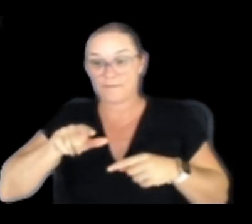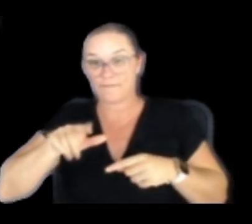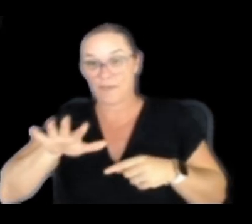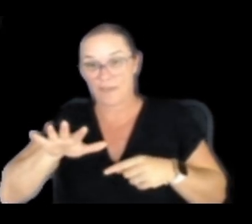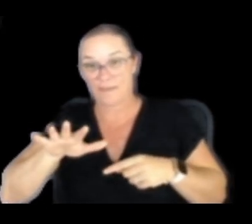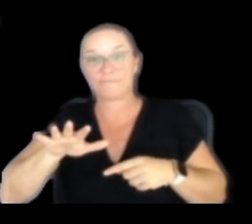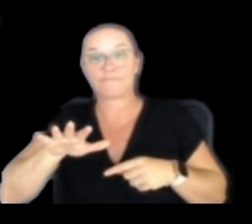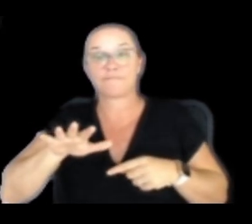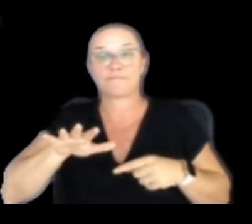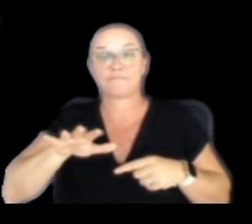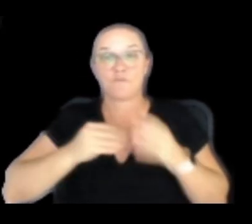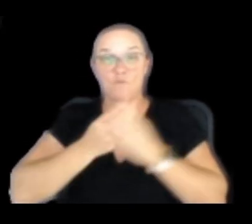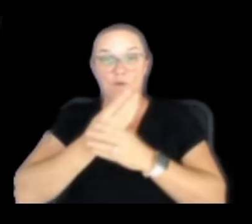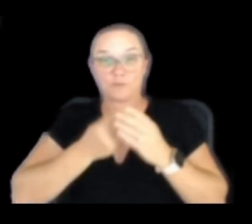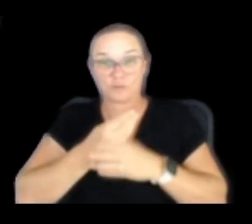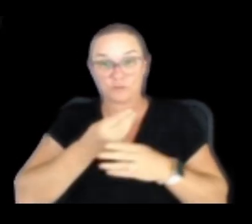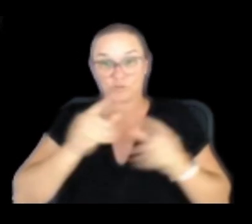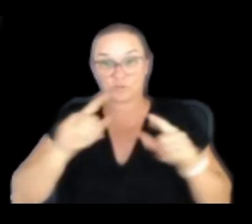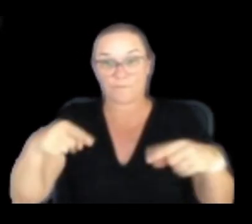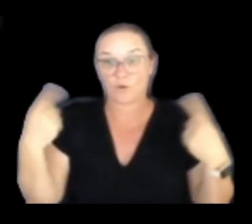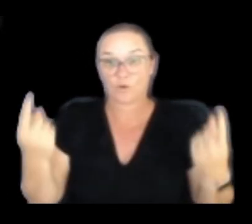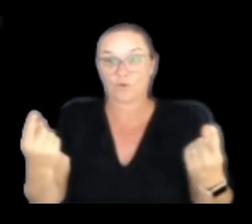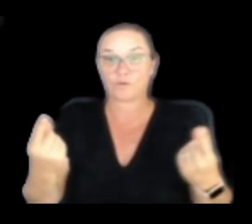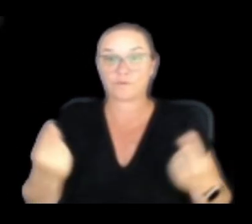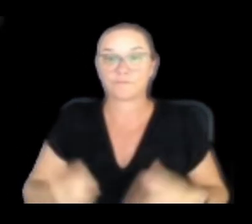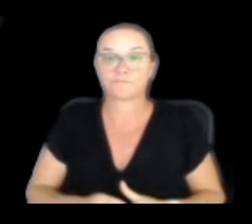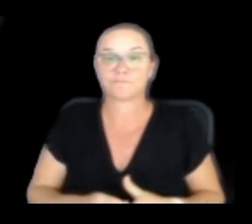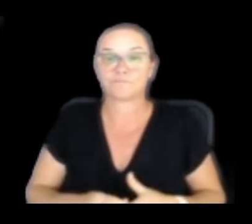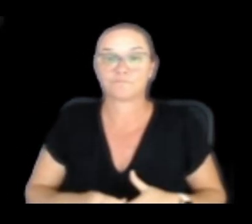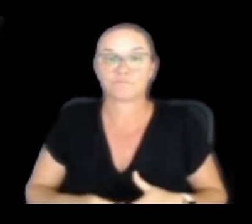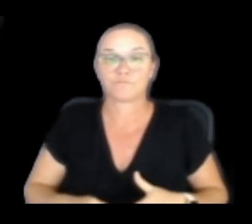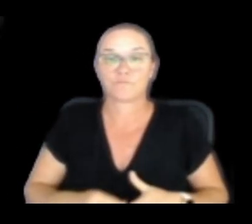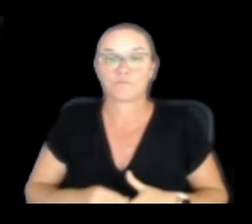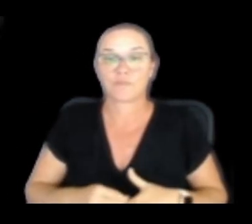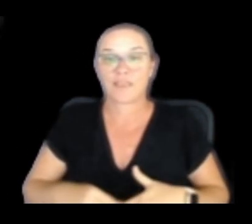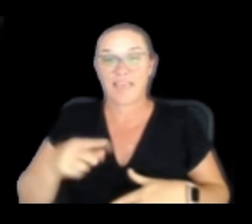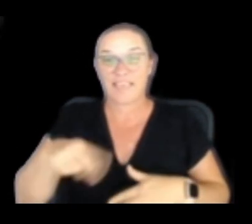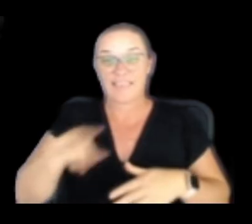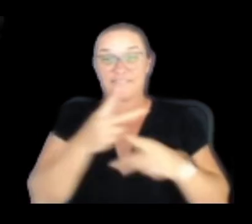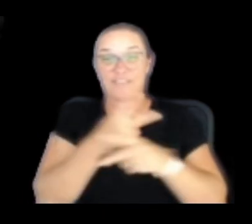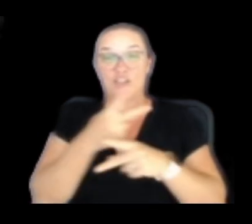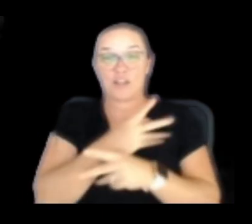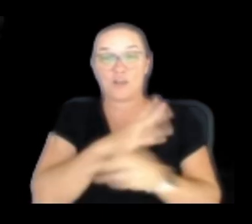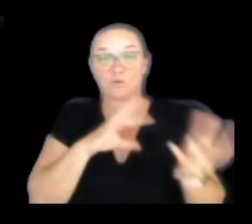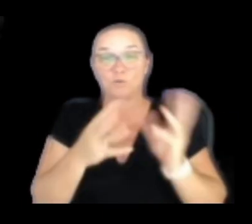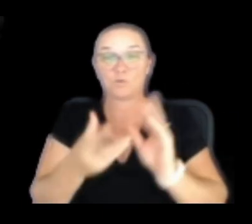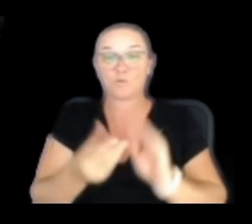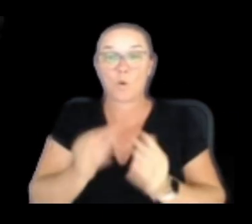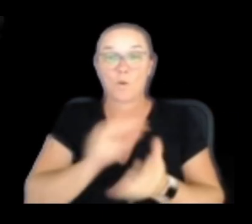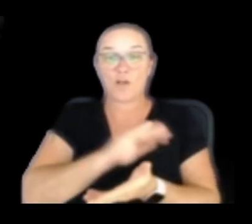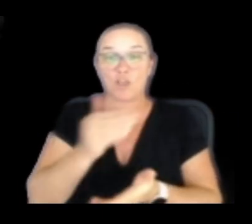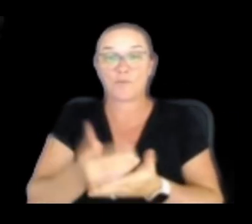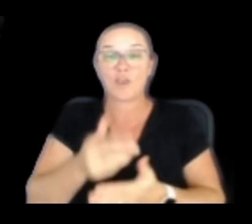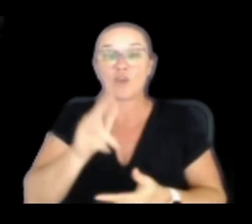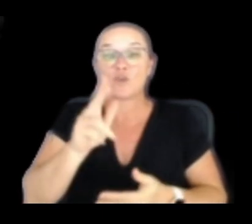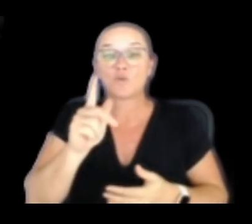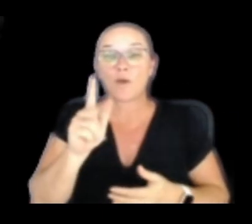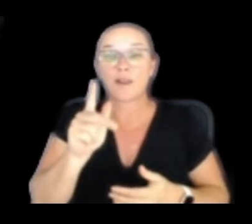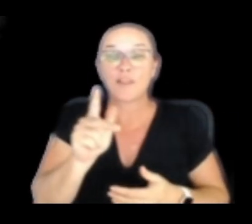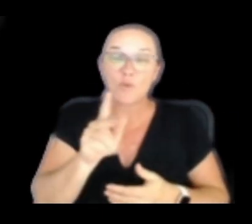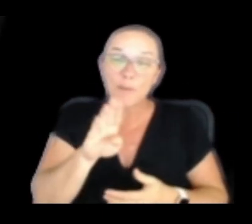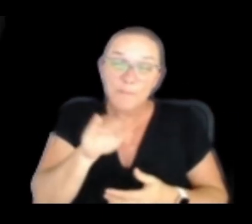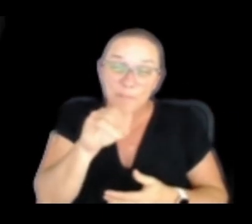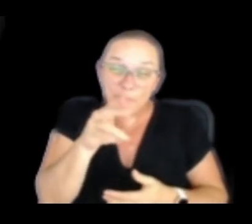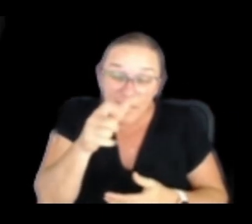eruptions through here. And they have calculated a new total lava volume of 23